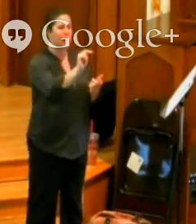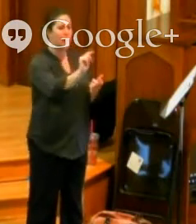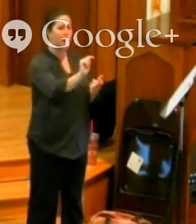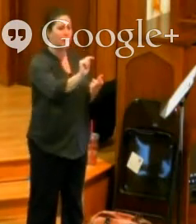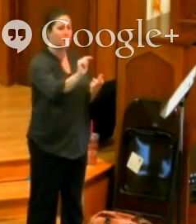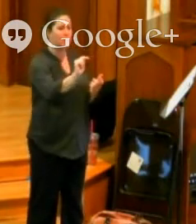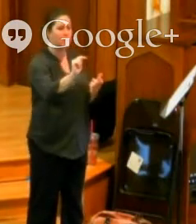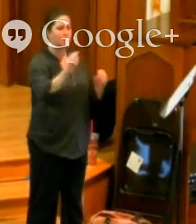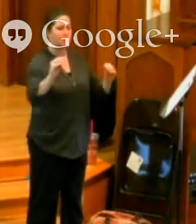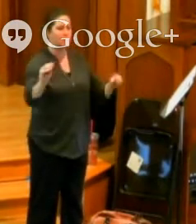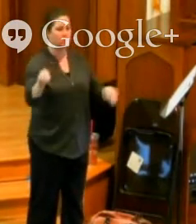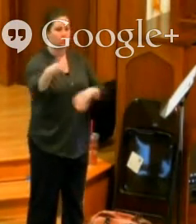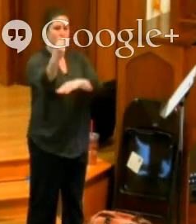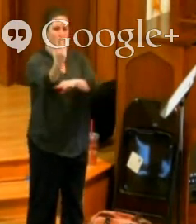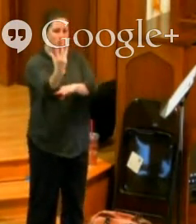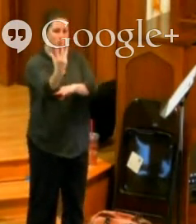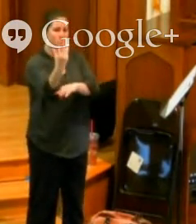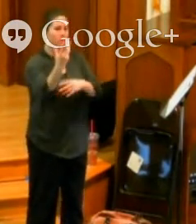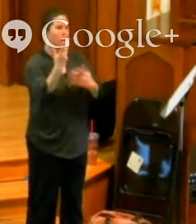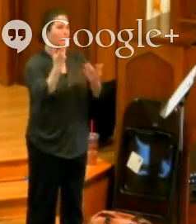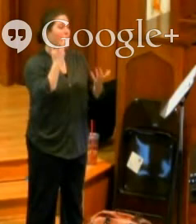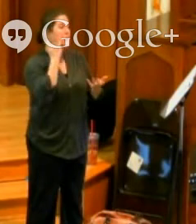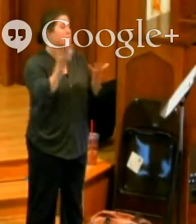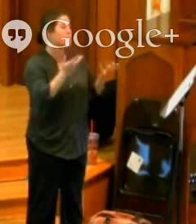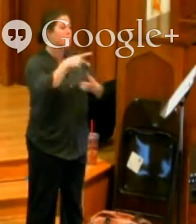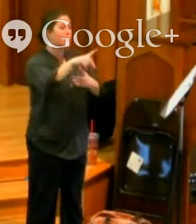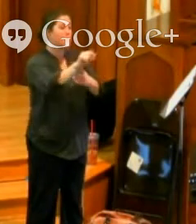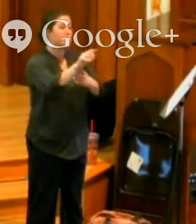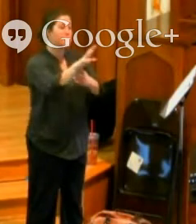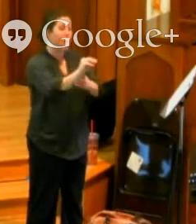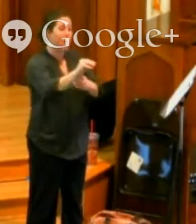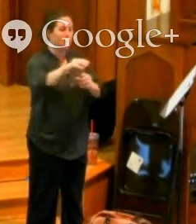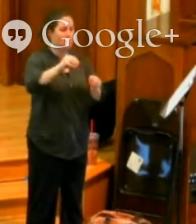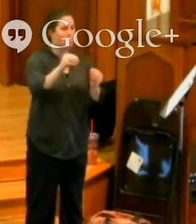of surface area, palms, ferns, lilies.